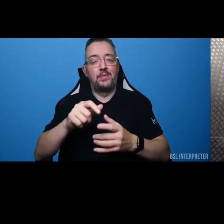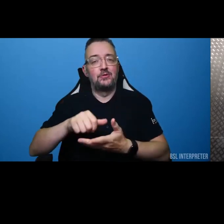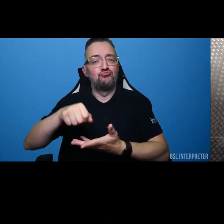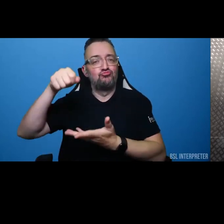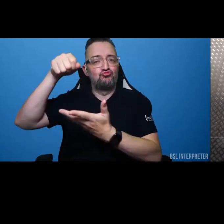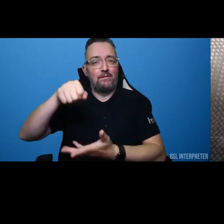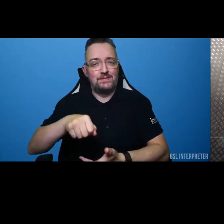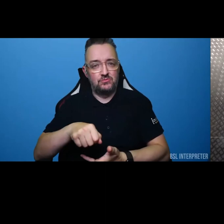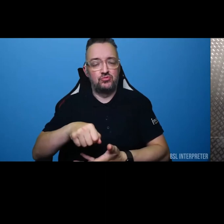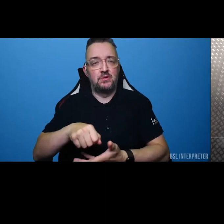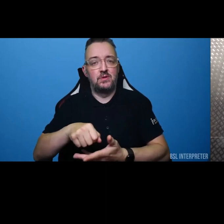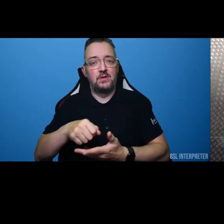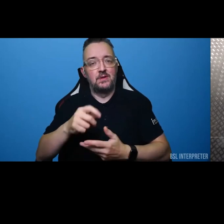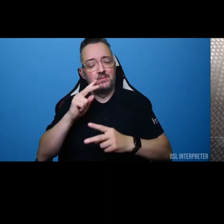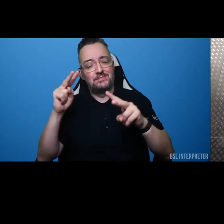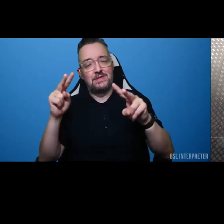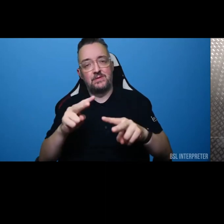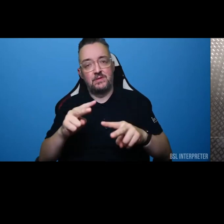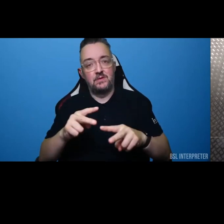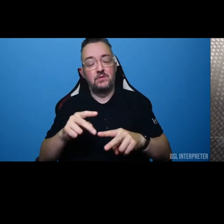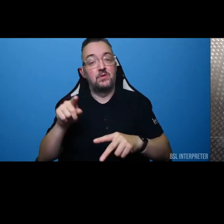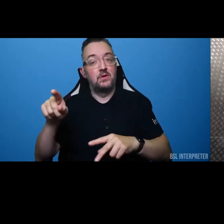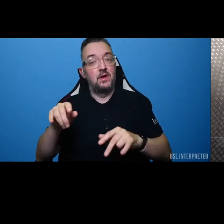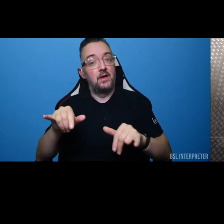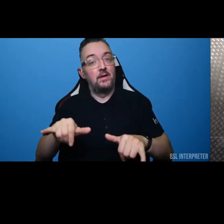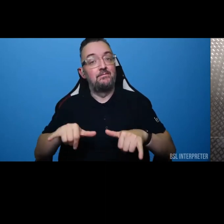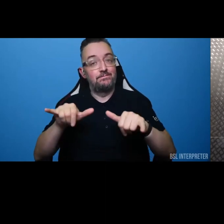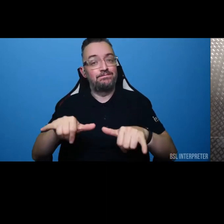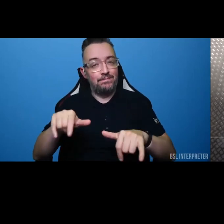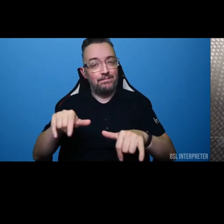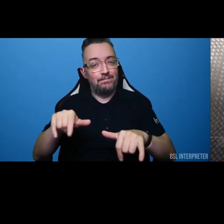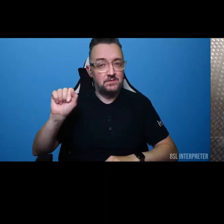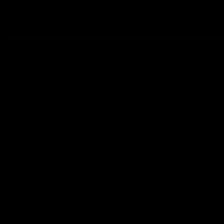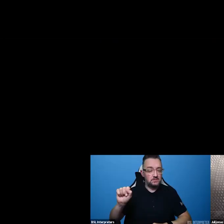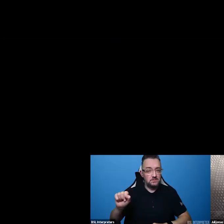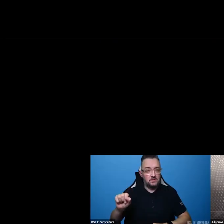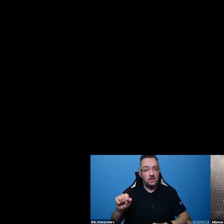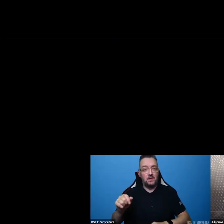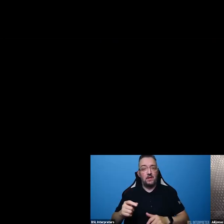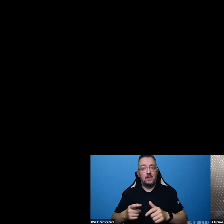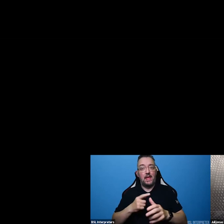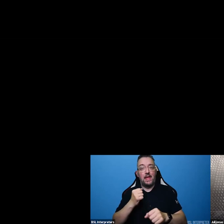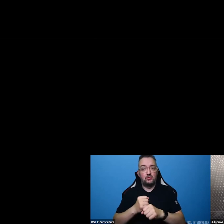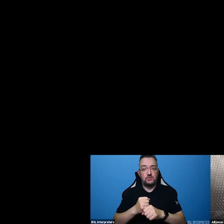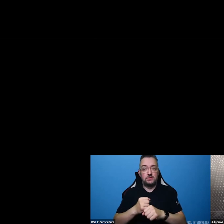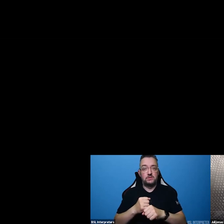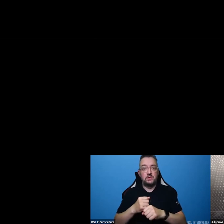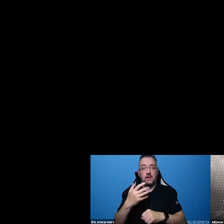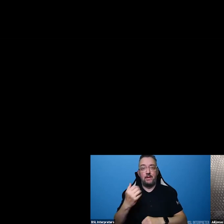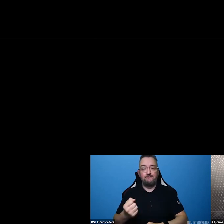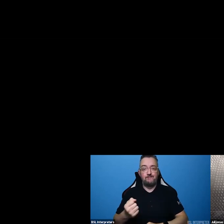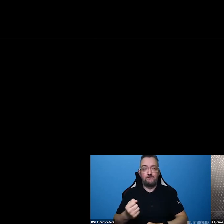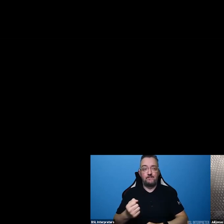At the Venice Architecture Biennale, the agency, as a